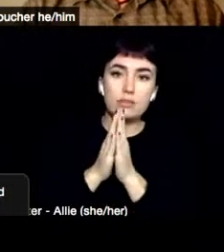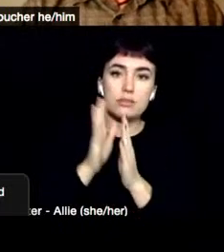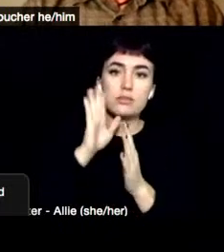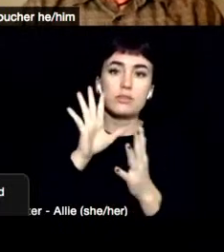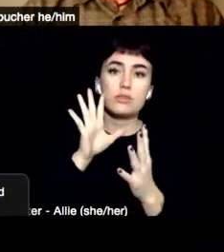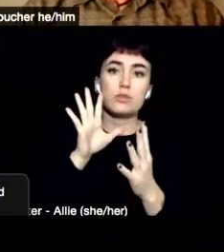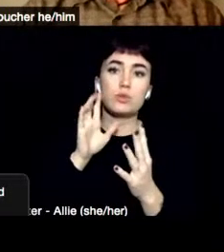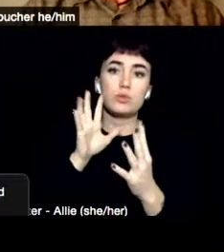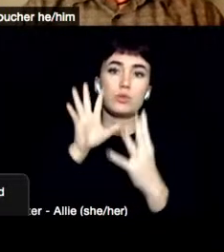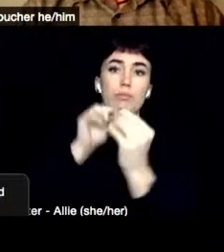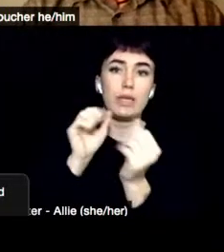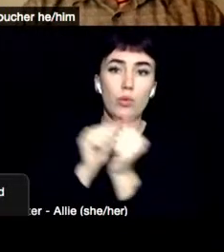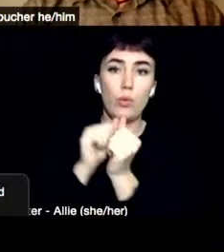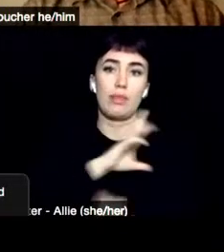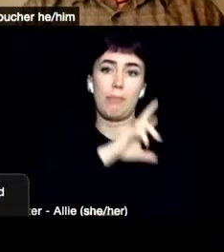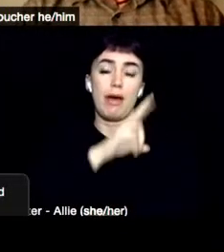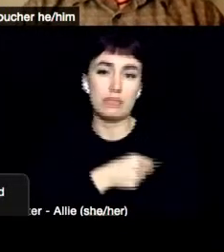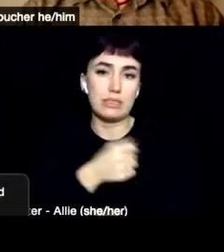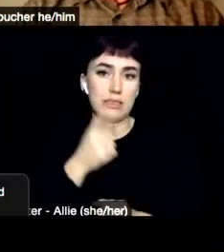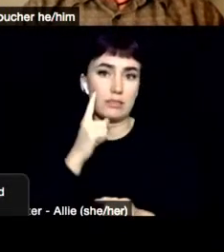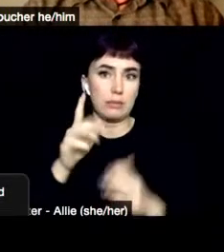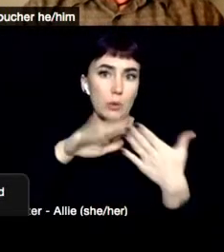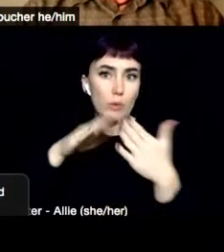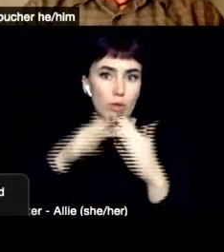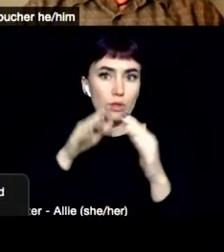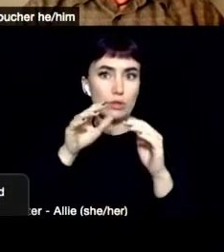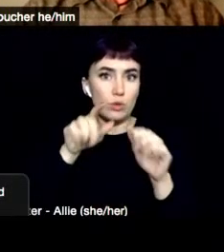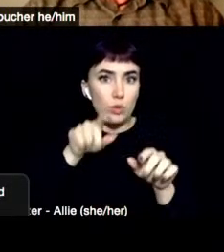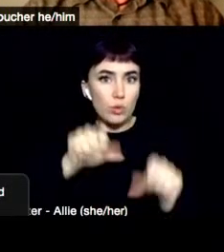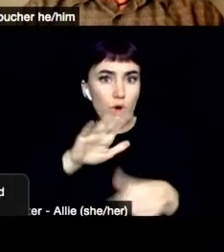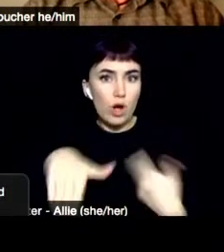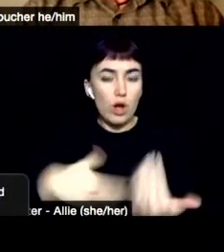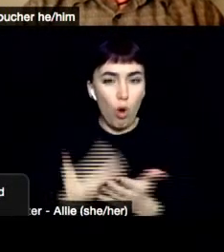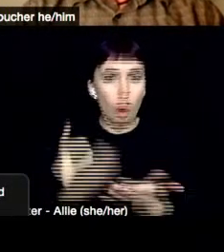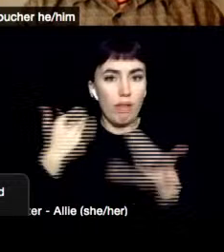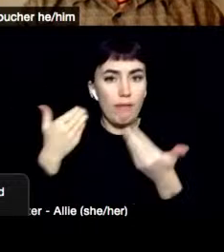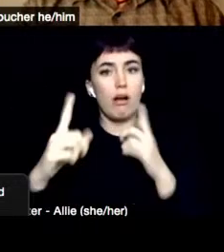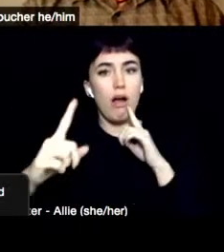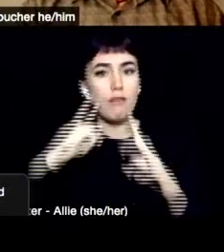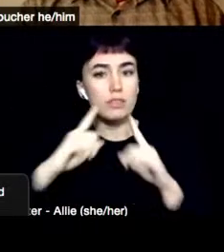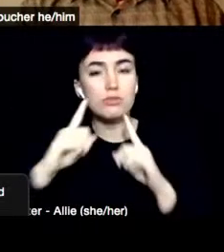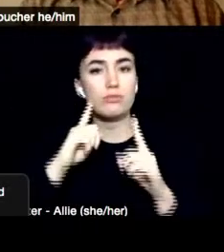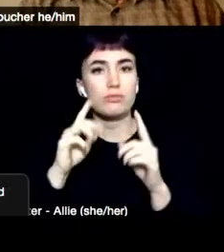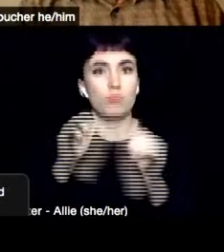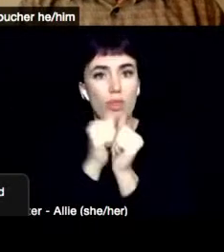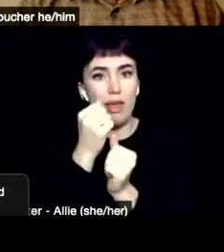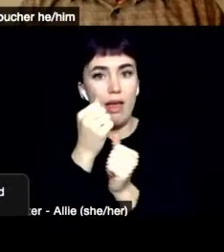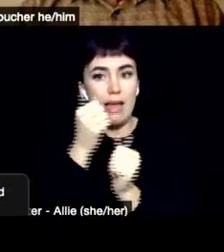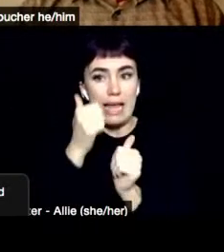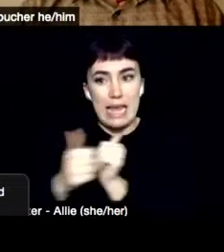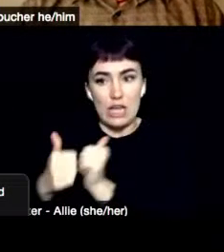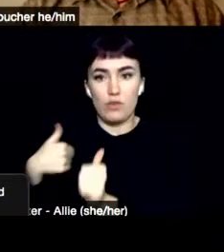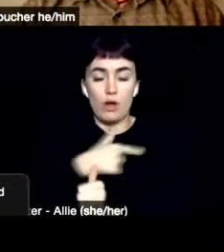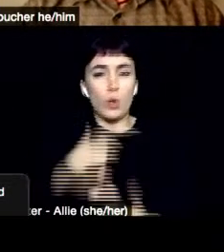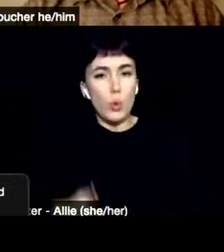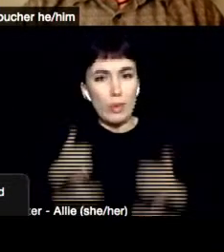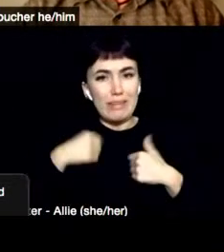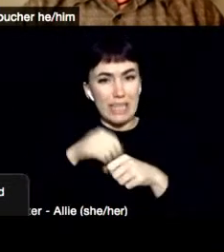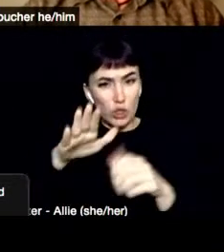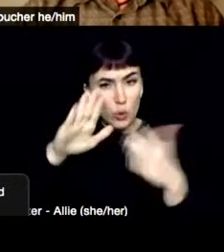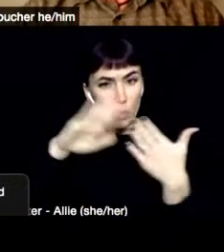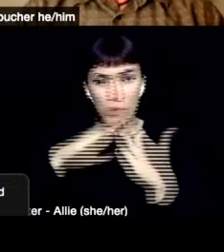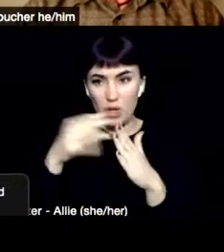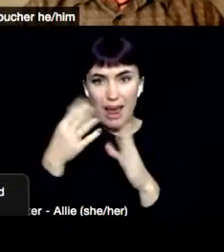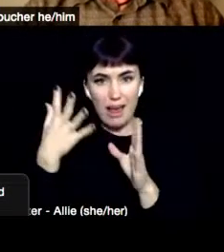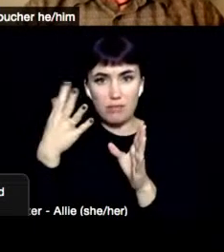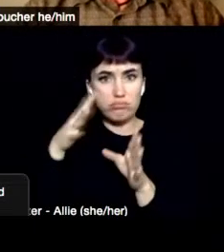with the Palestinian community so that you could all have a conversation with every one of us who lives in your community and beyond,